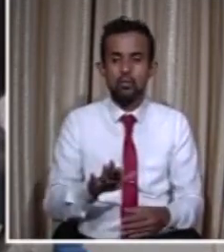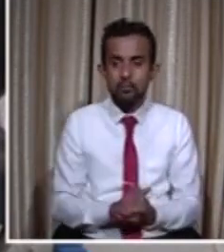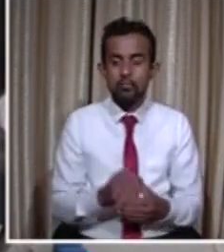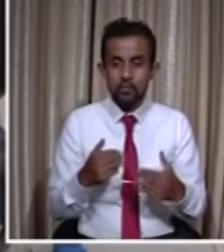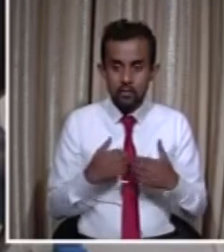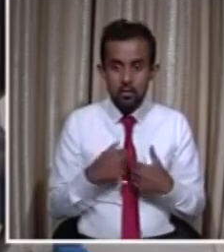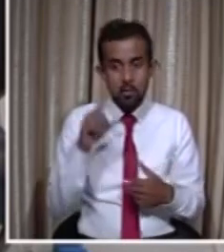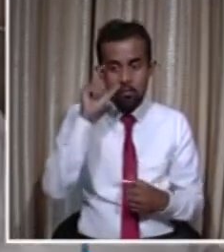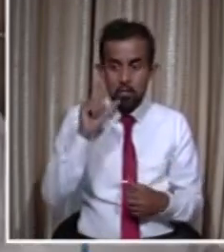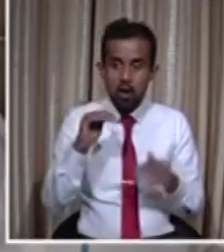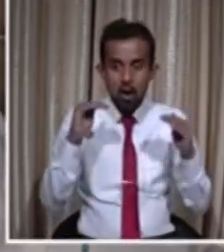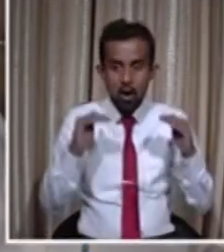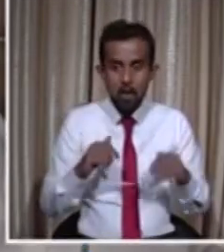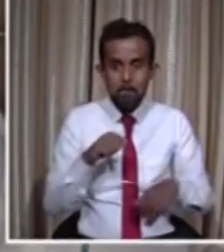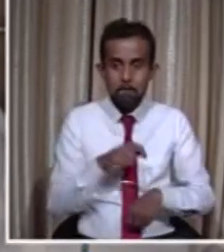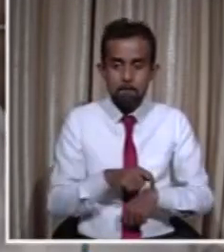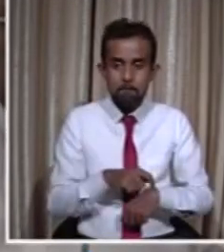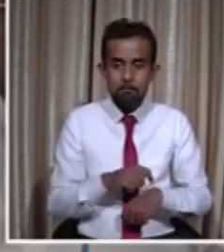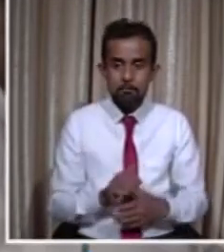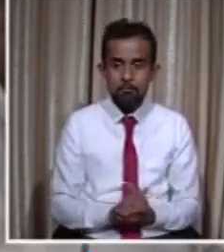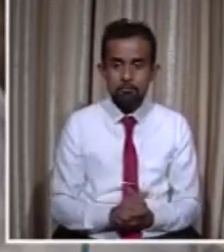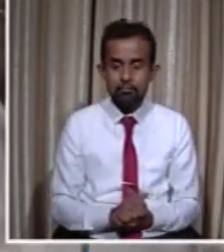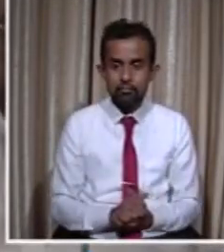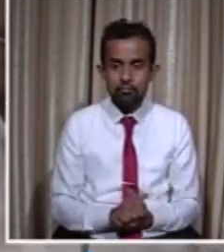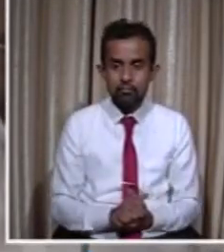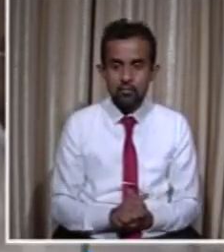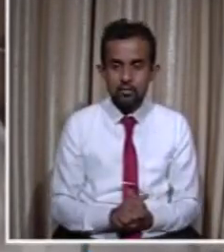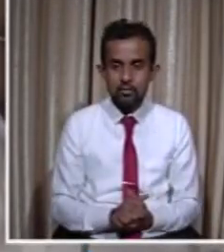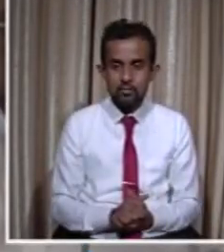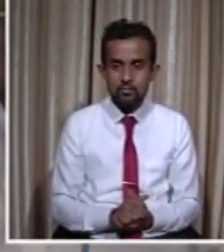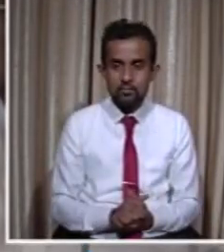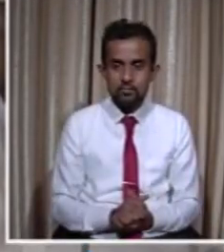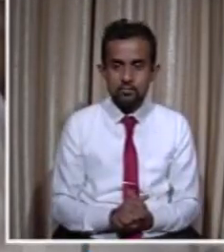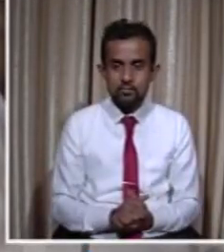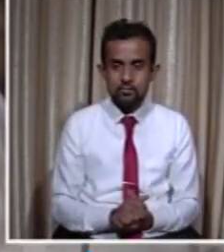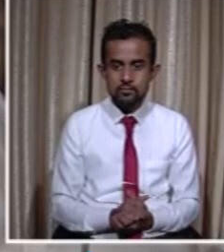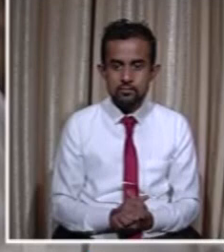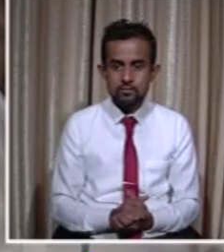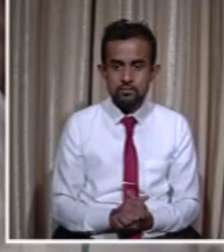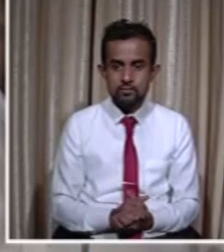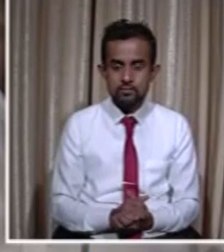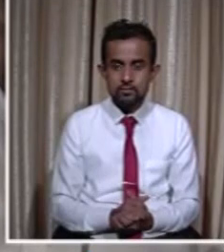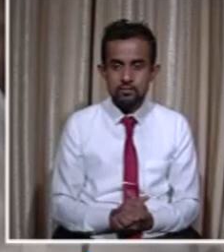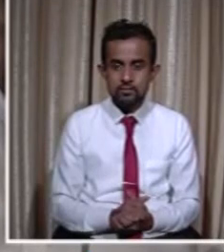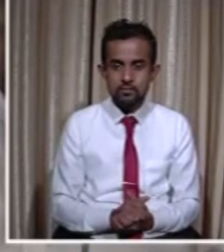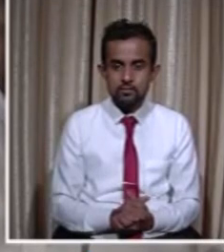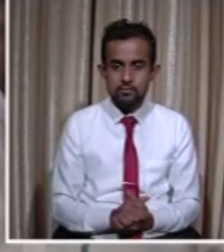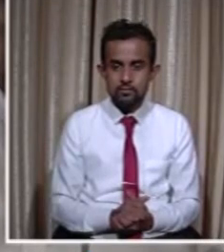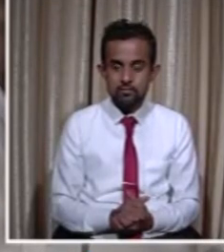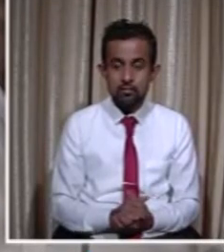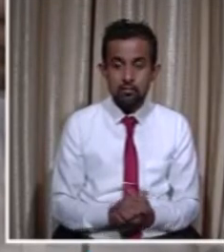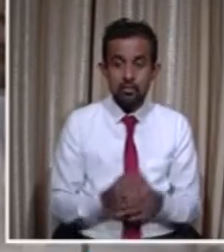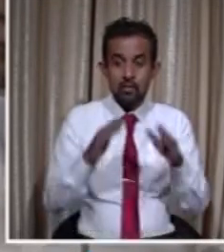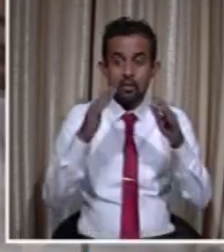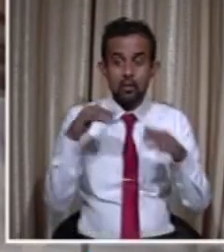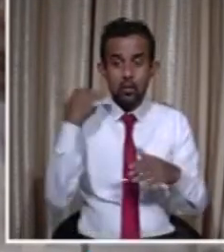going again no I am all for green houses I will talk with the World Bank and the Agriculture Ministry, but we are also looking not merely at home